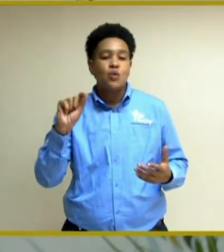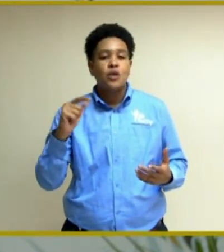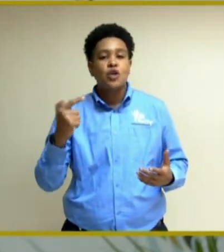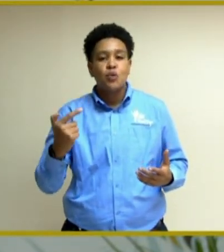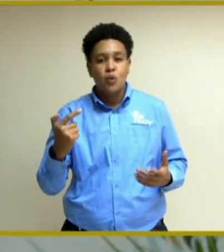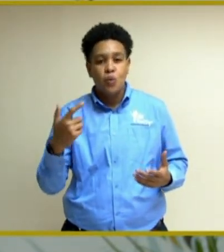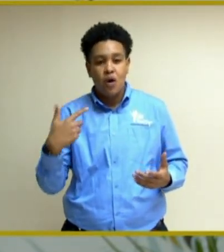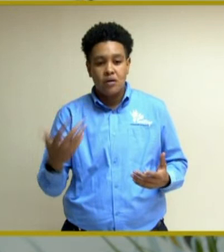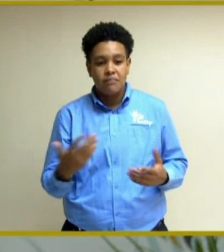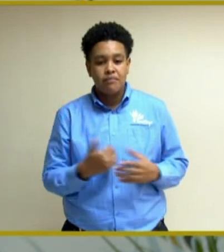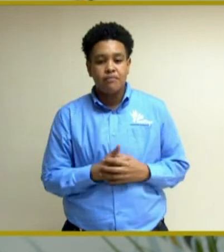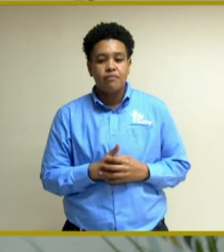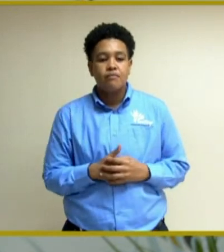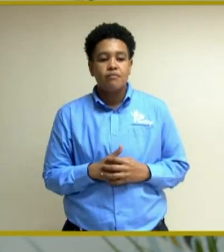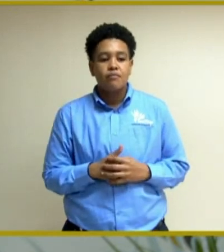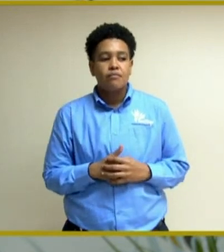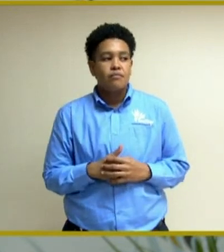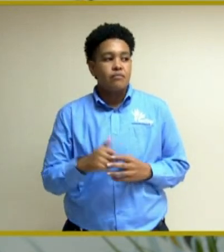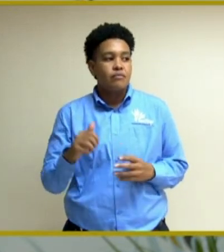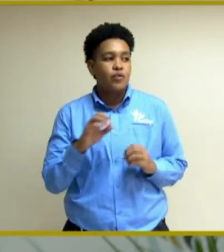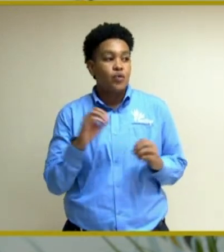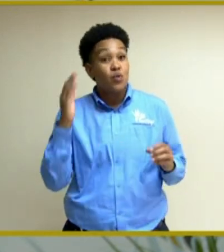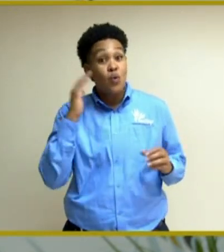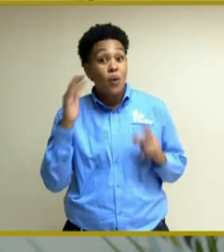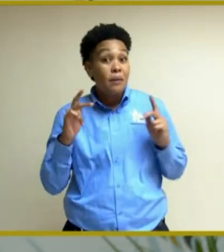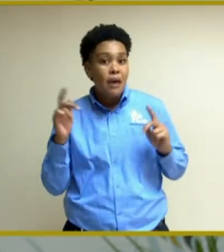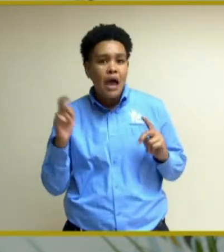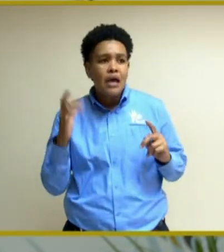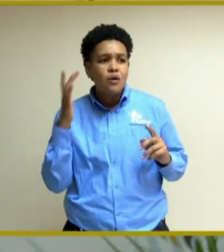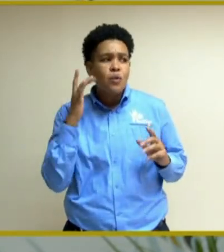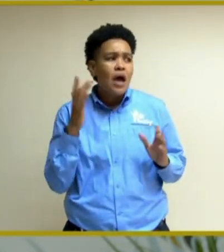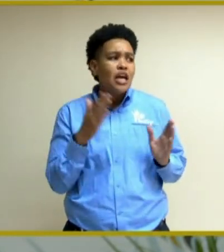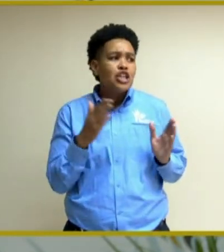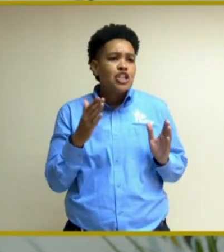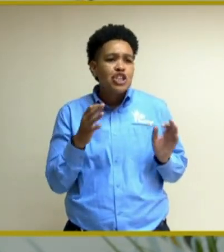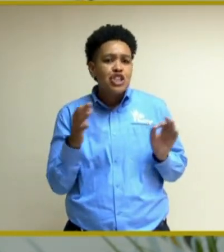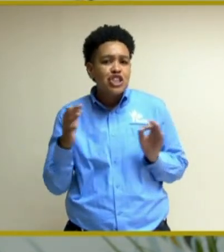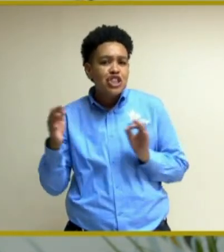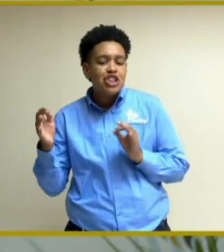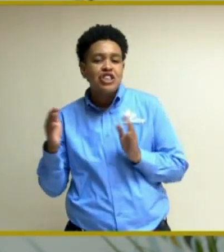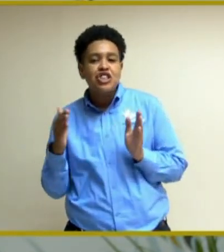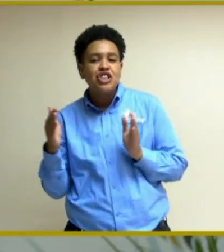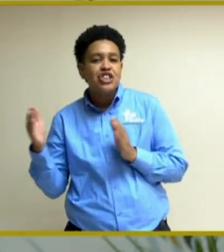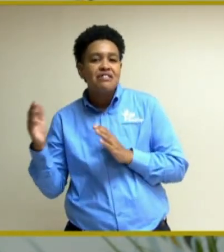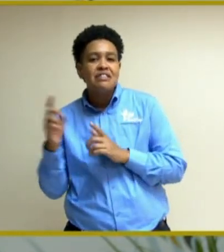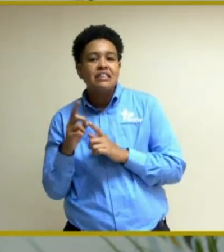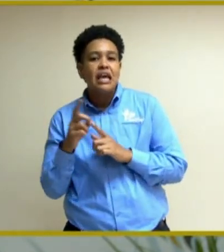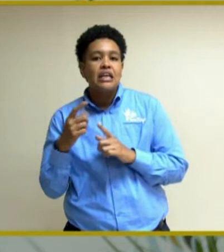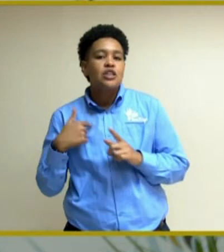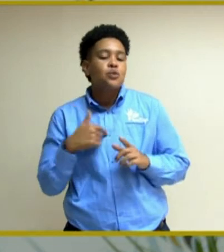2021. I know persons are asking why the shifting dates. We don't determine the